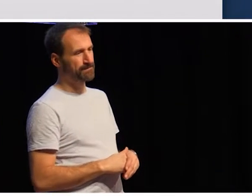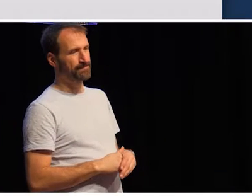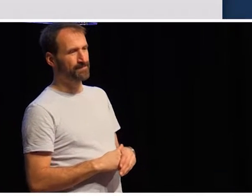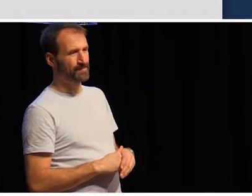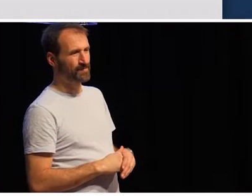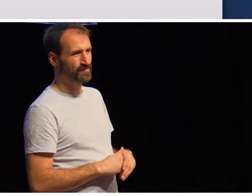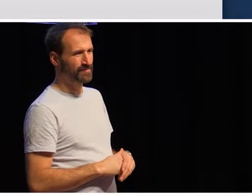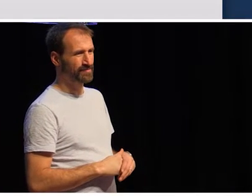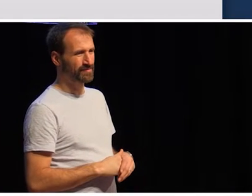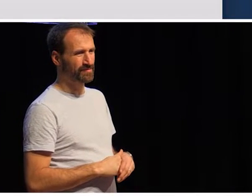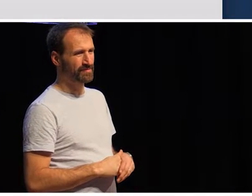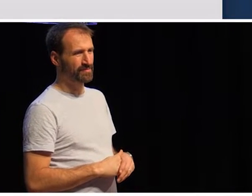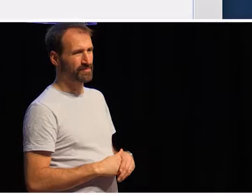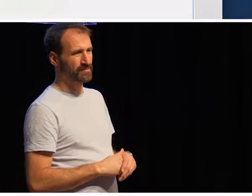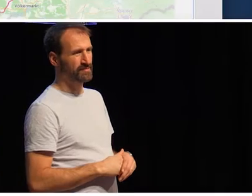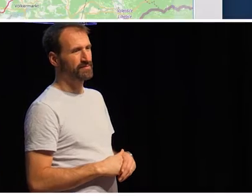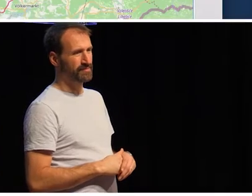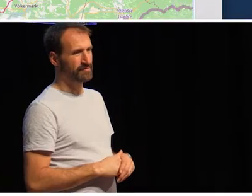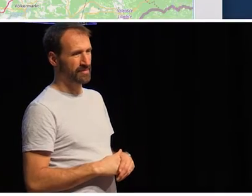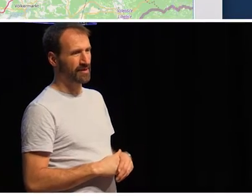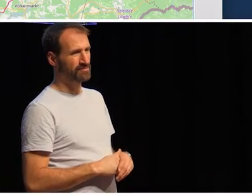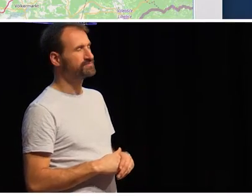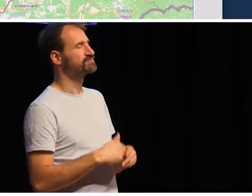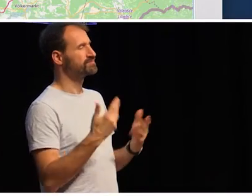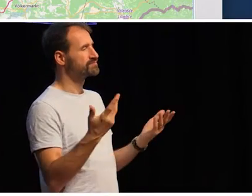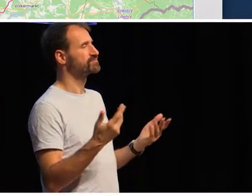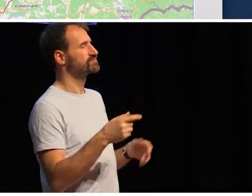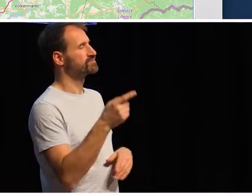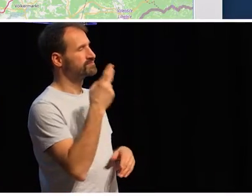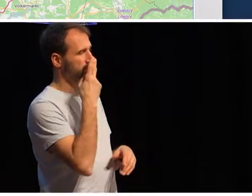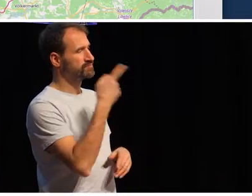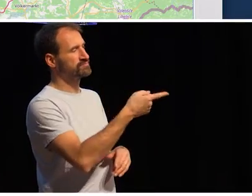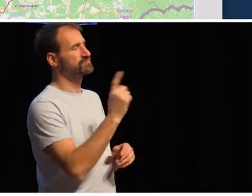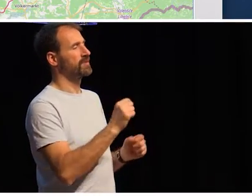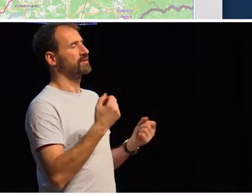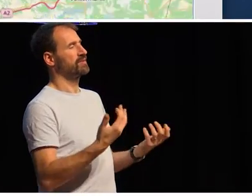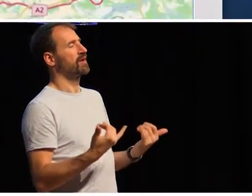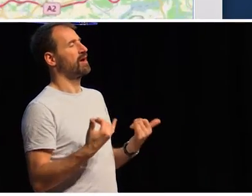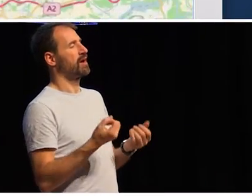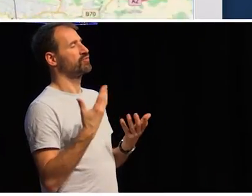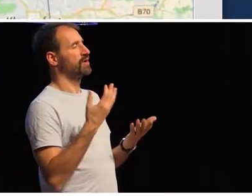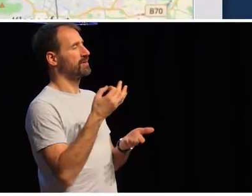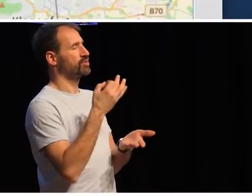Yeah, then if you have a GPS sensor connected, you can see your current position on the map.